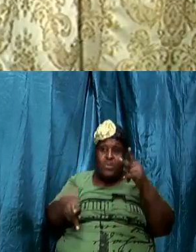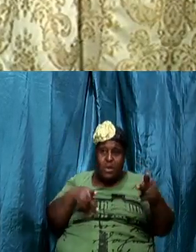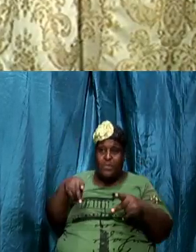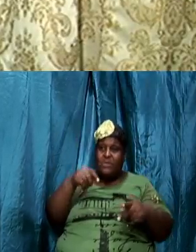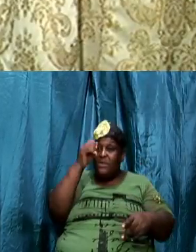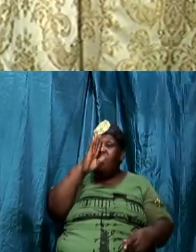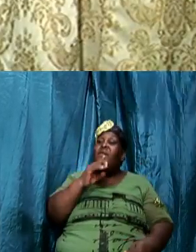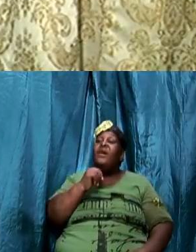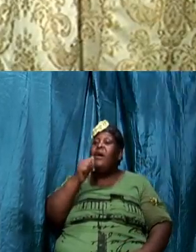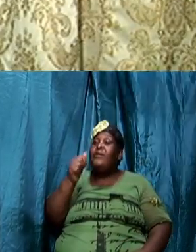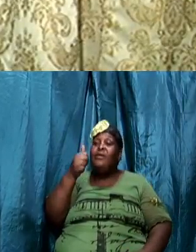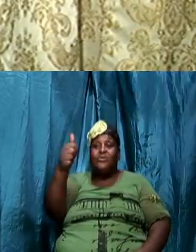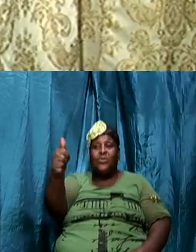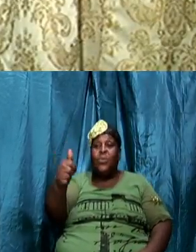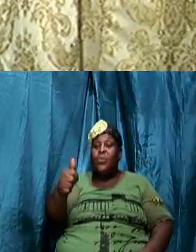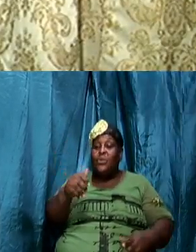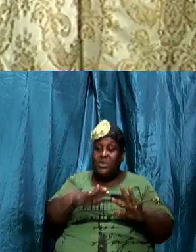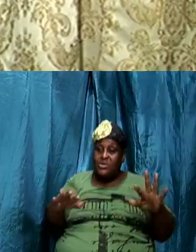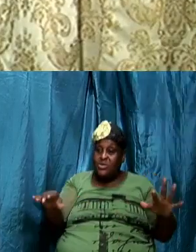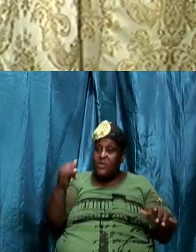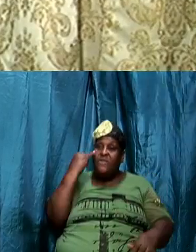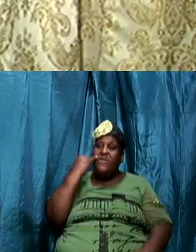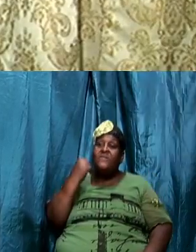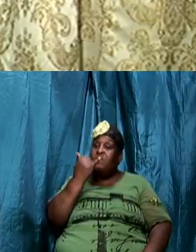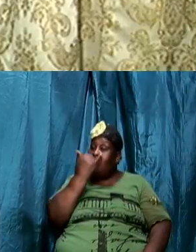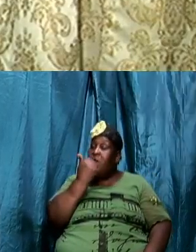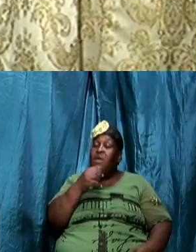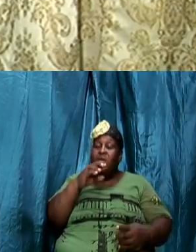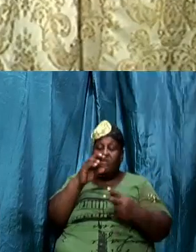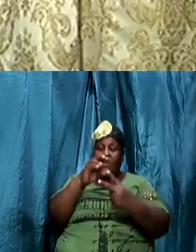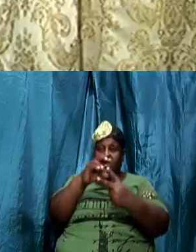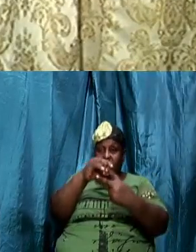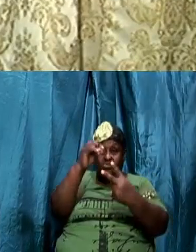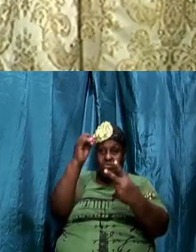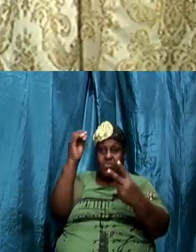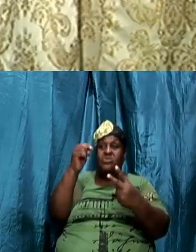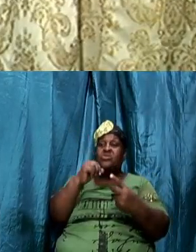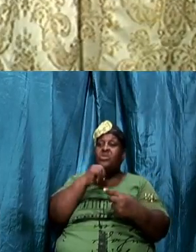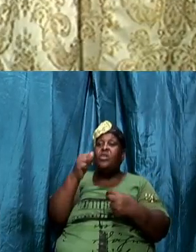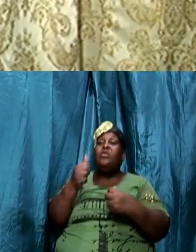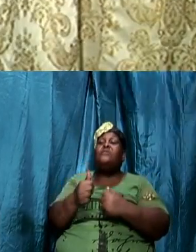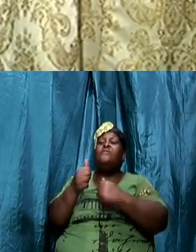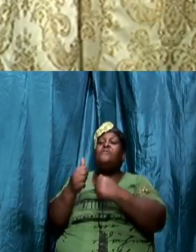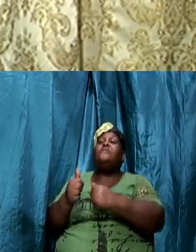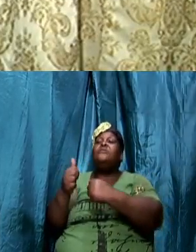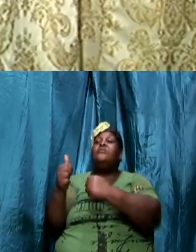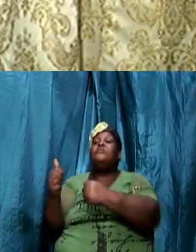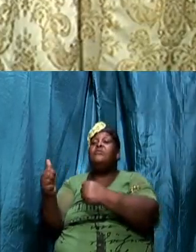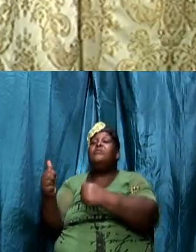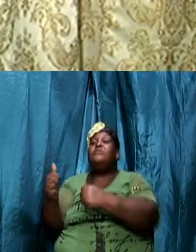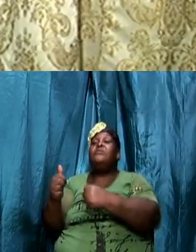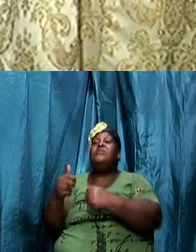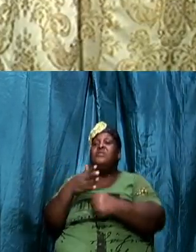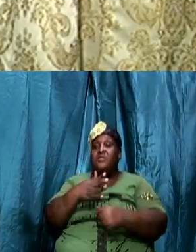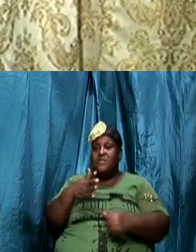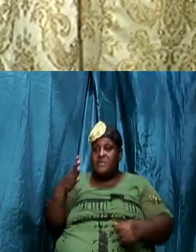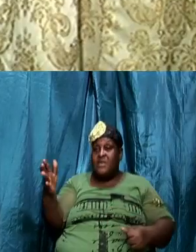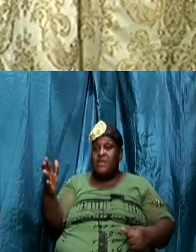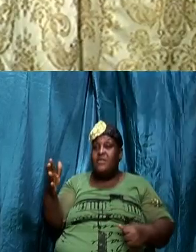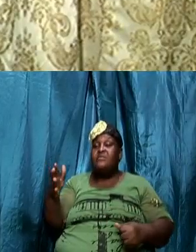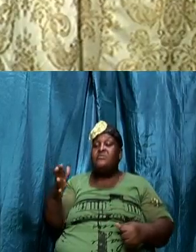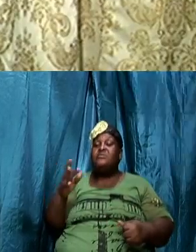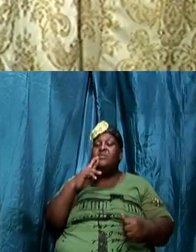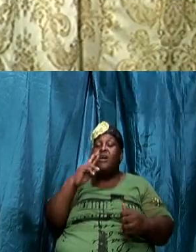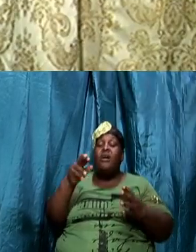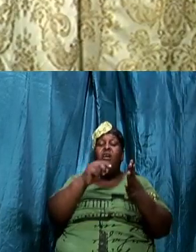them because they chose not to follow the things that are written